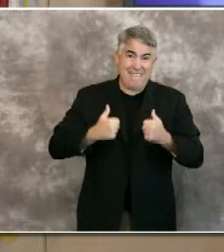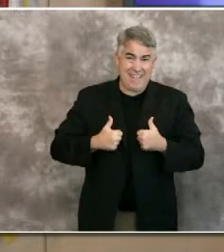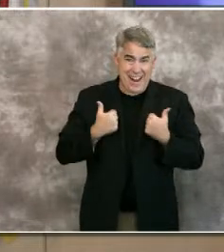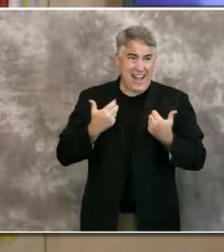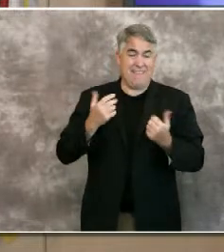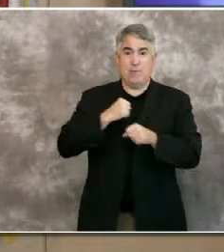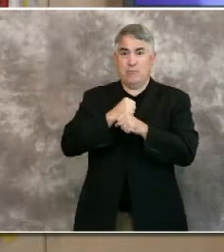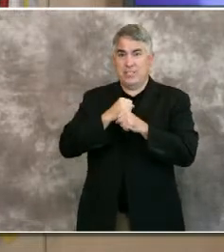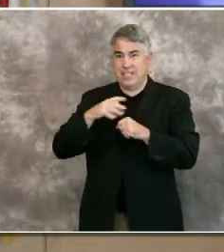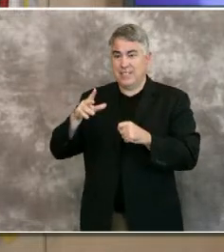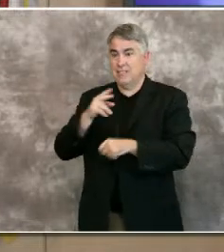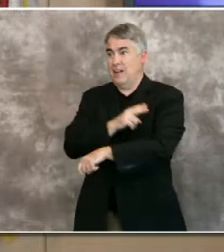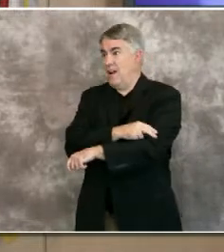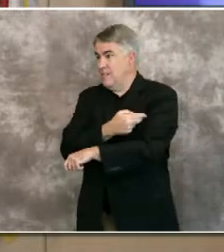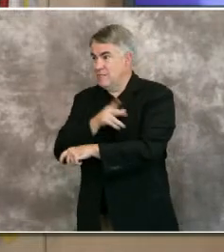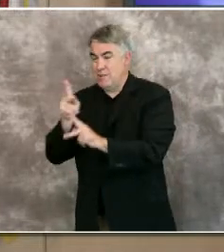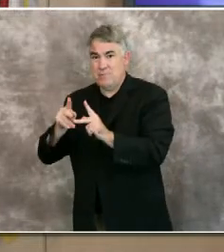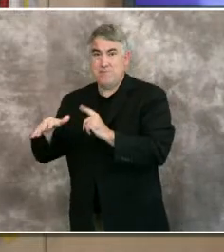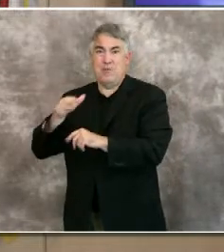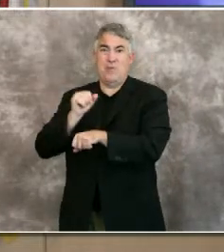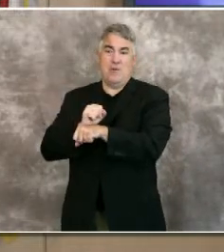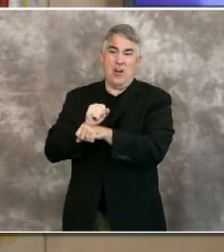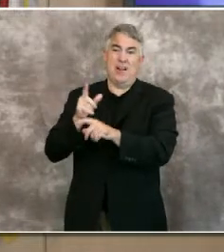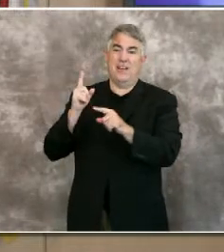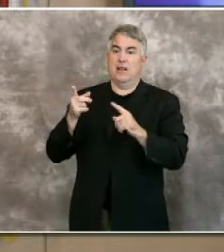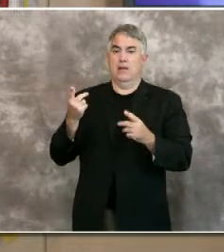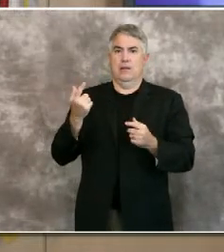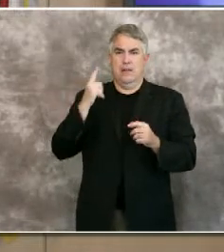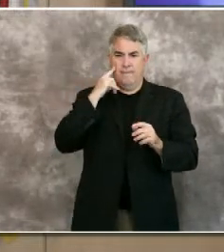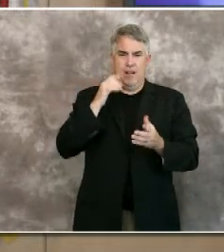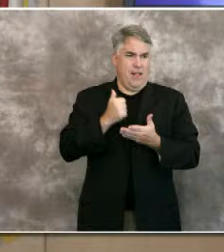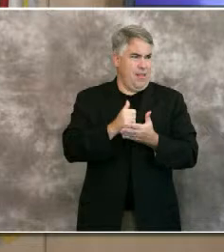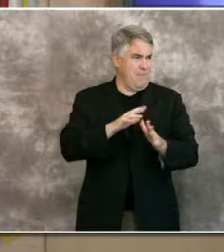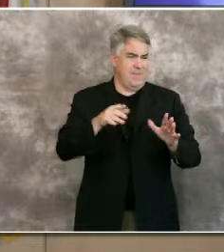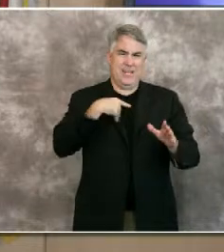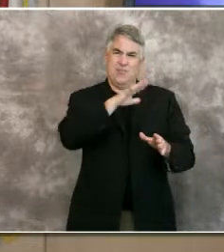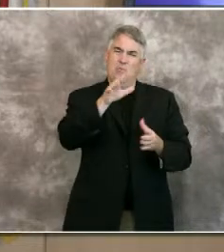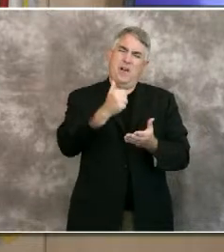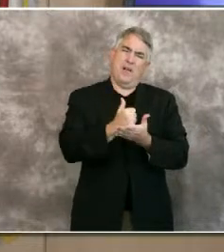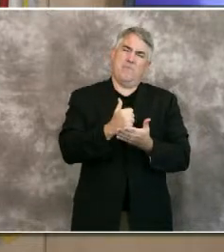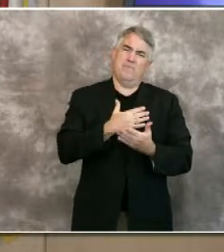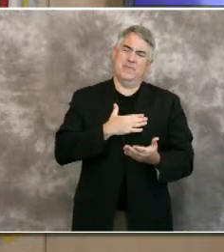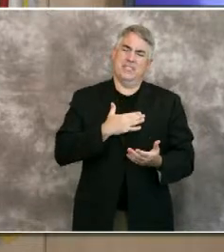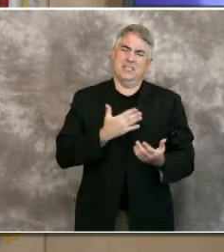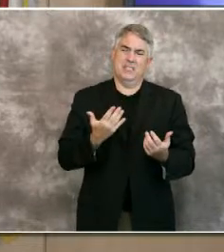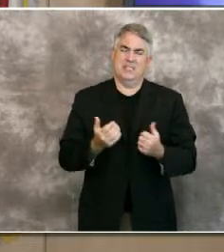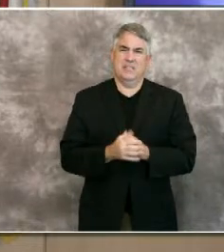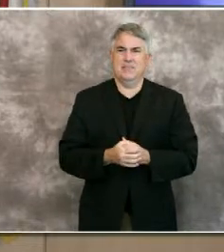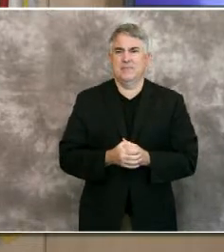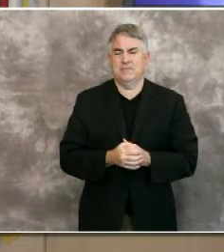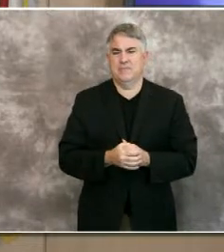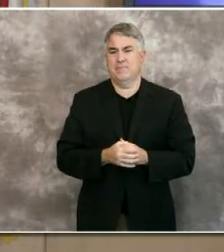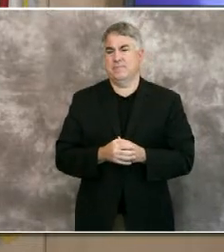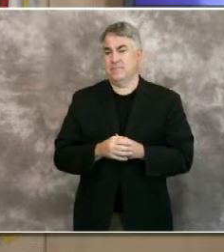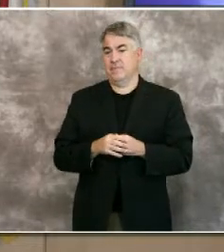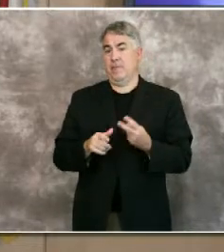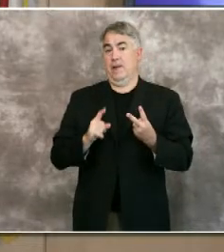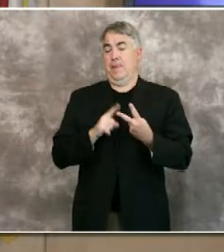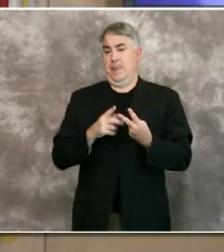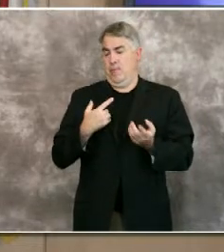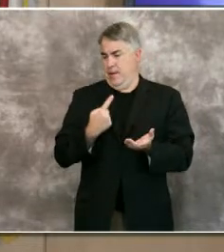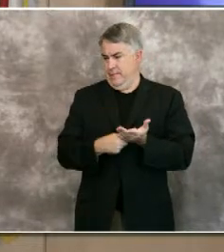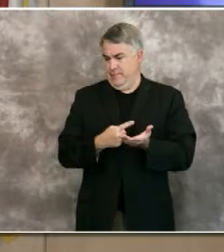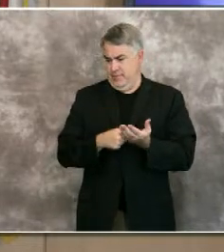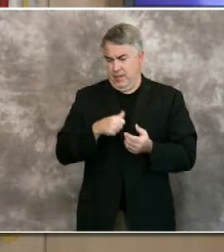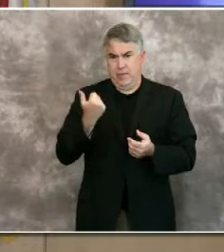continue to ask for your help and guidance in all of that. Second is I want to address